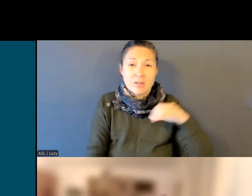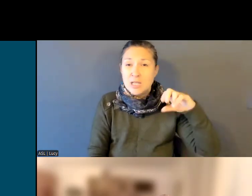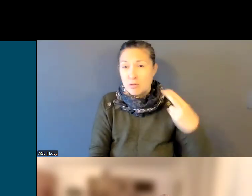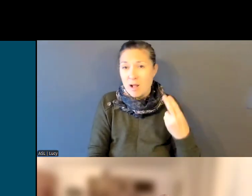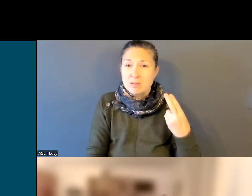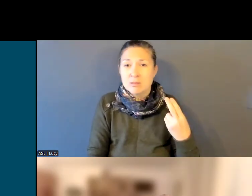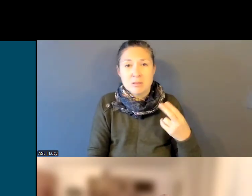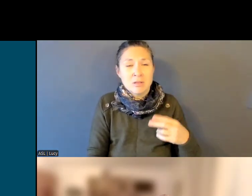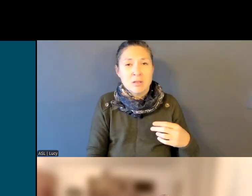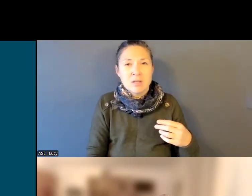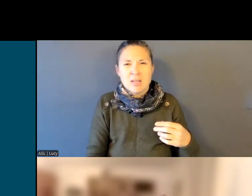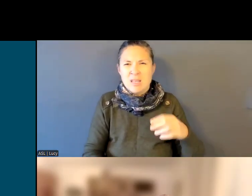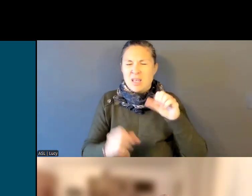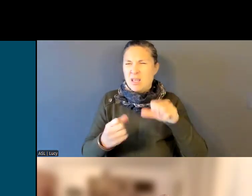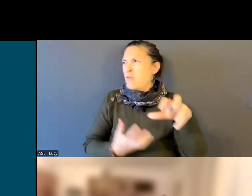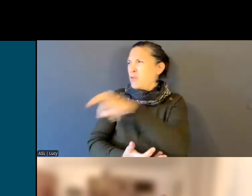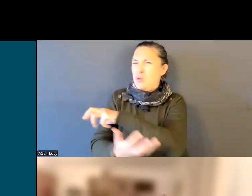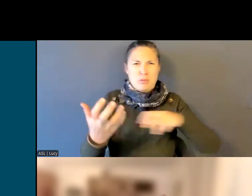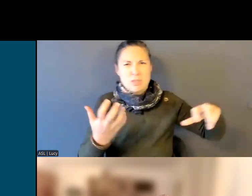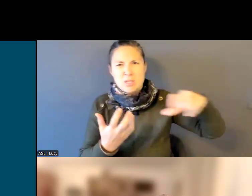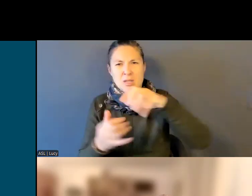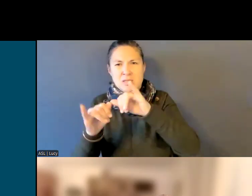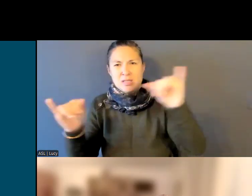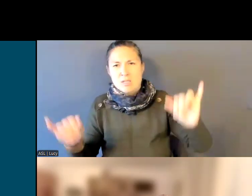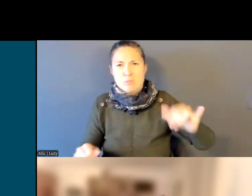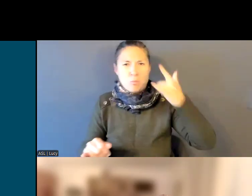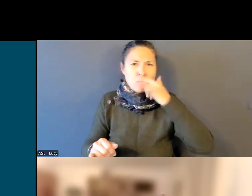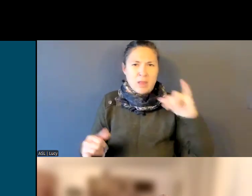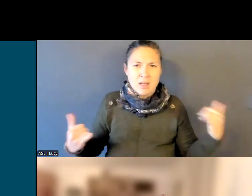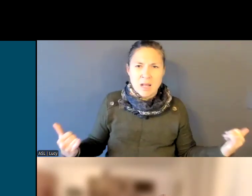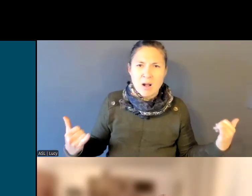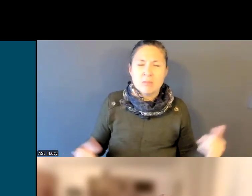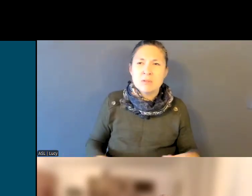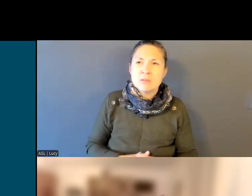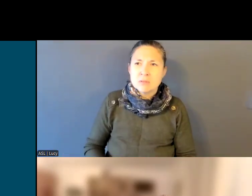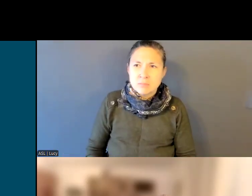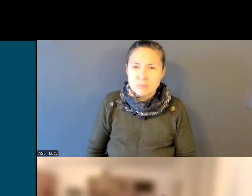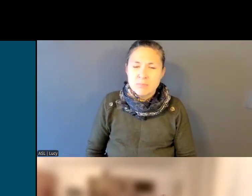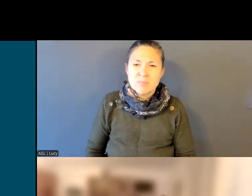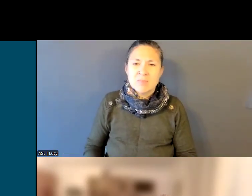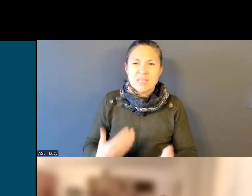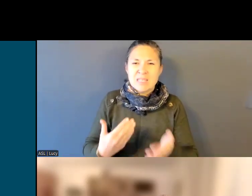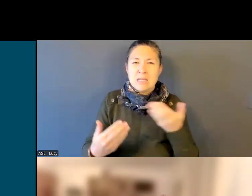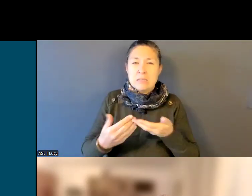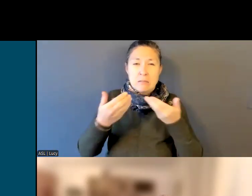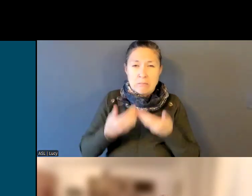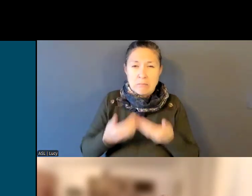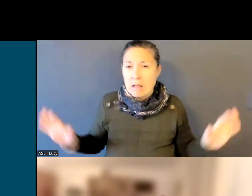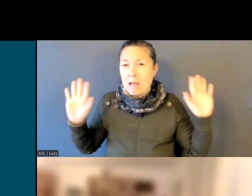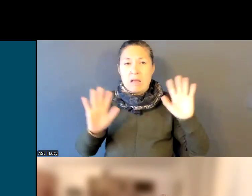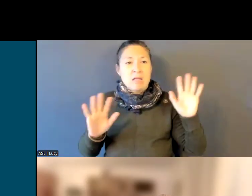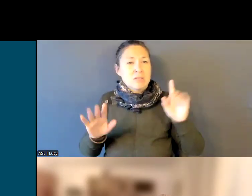just totally confusing the way things are organized now. And you really can get, lost in between the